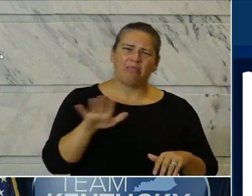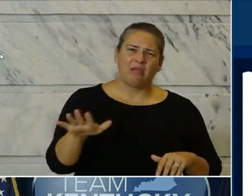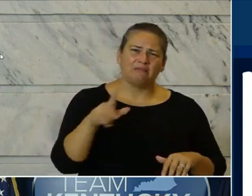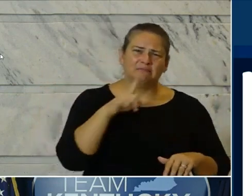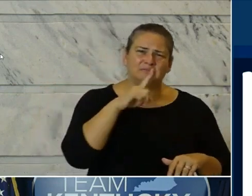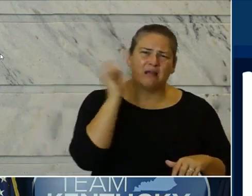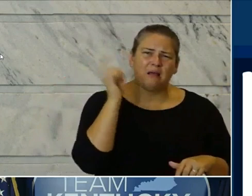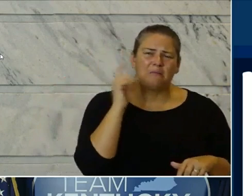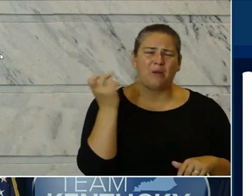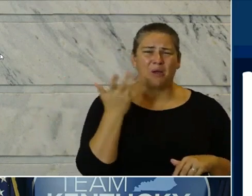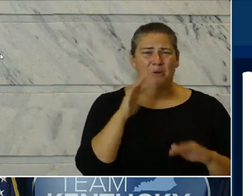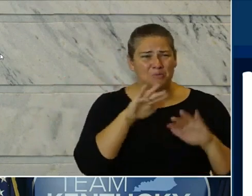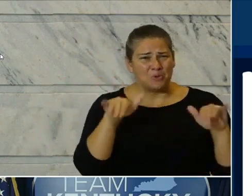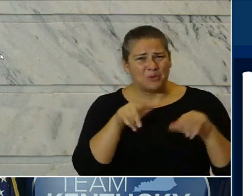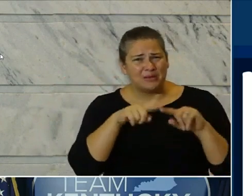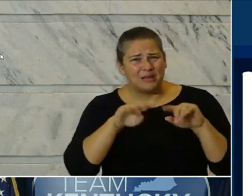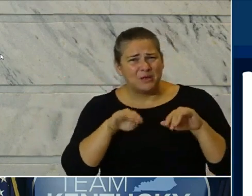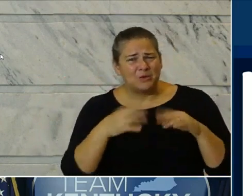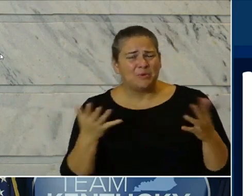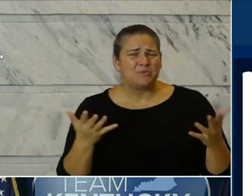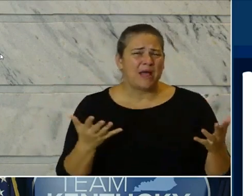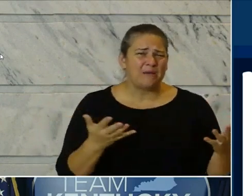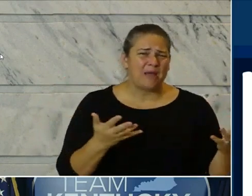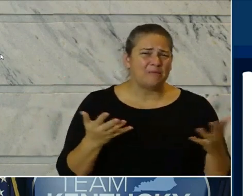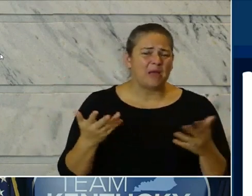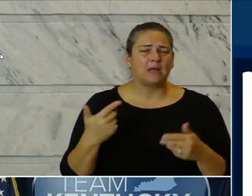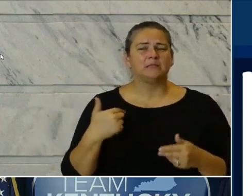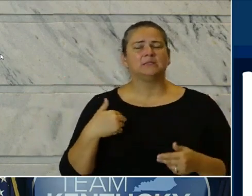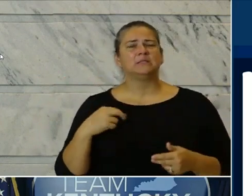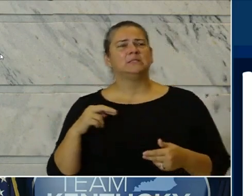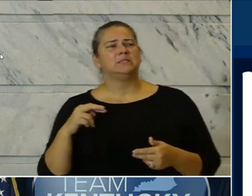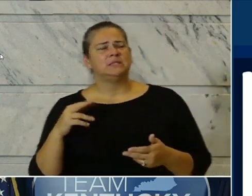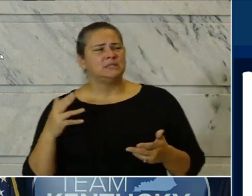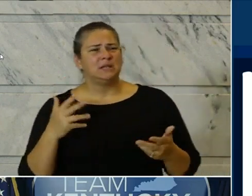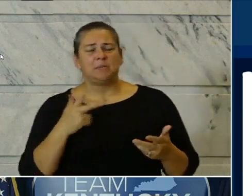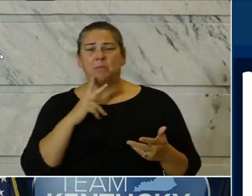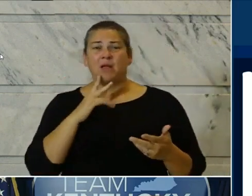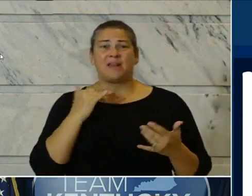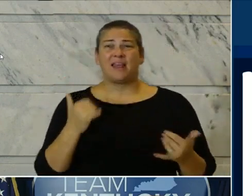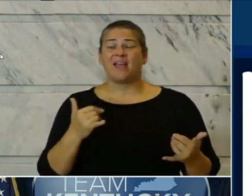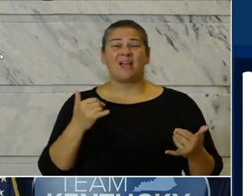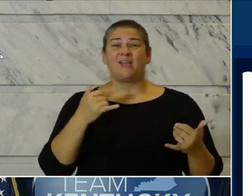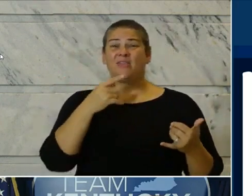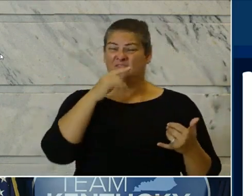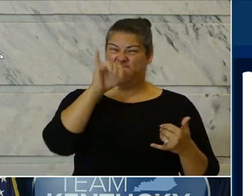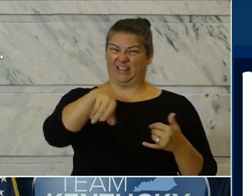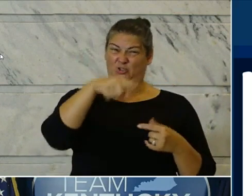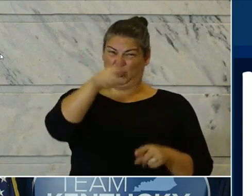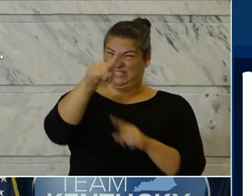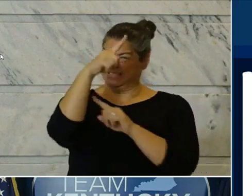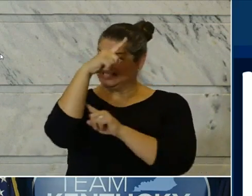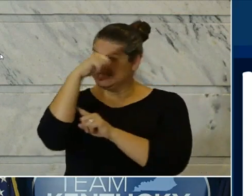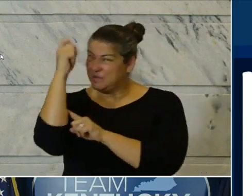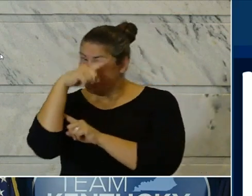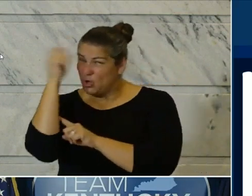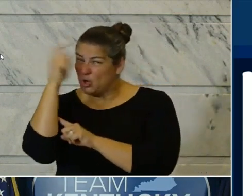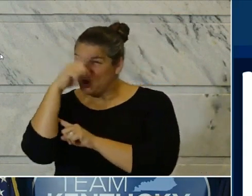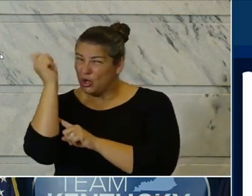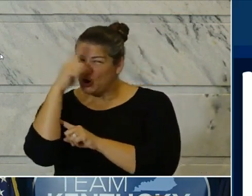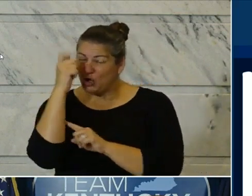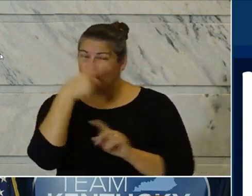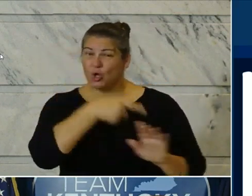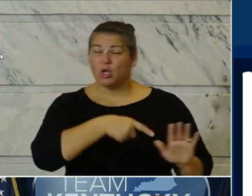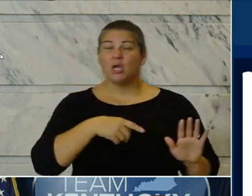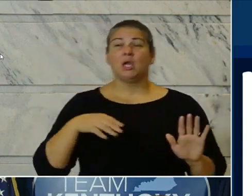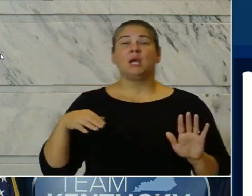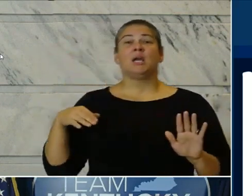pools can't be open? And what we saw was a rapid escalation in this country where certainly the cases overall